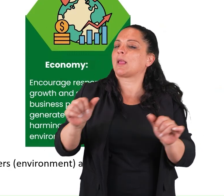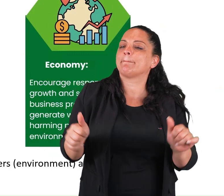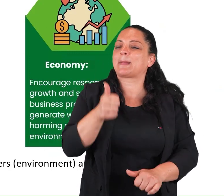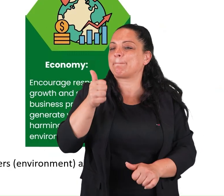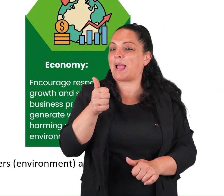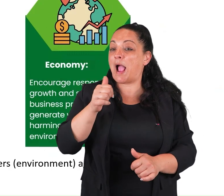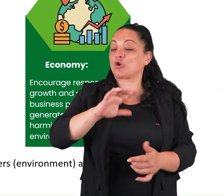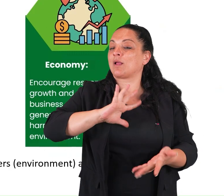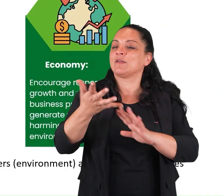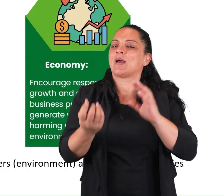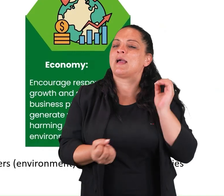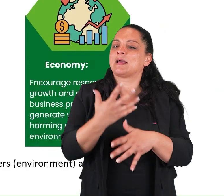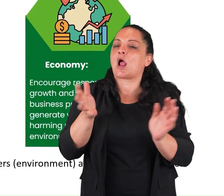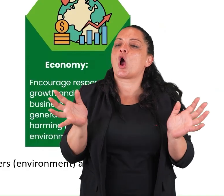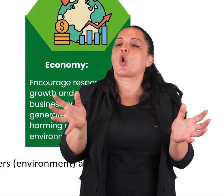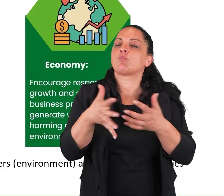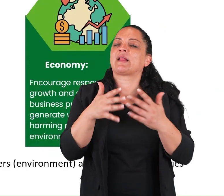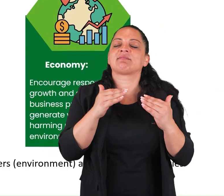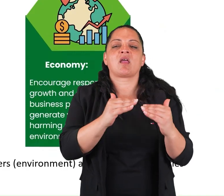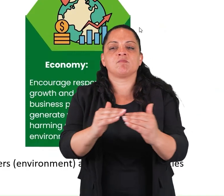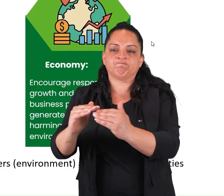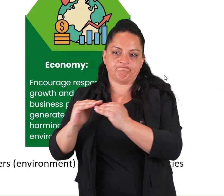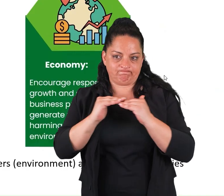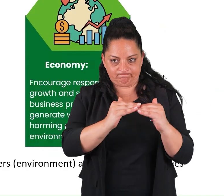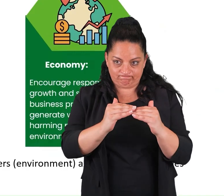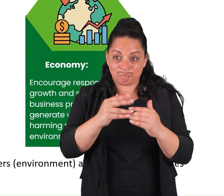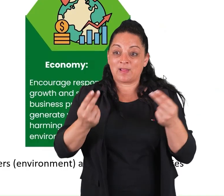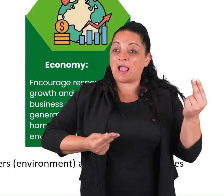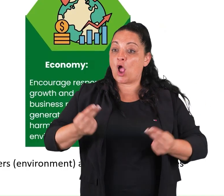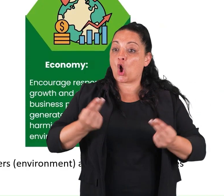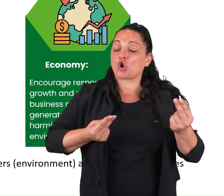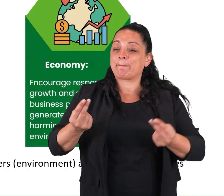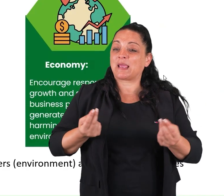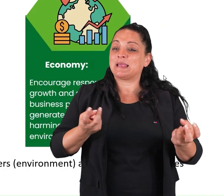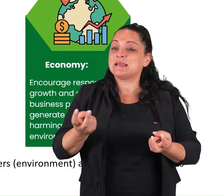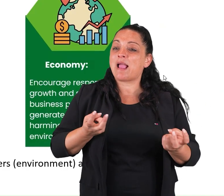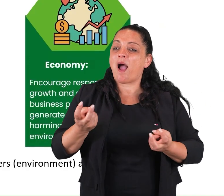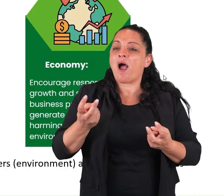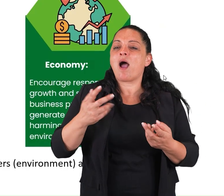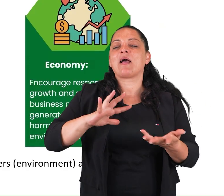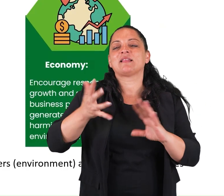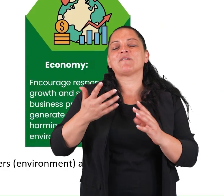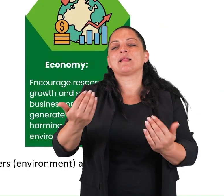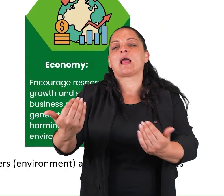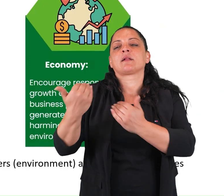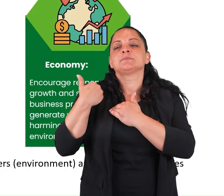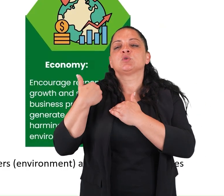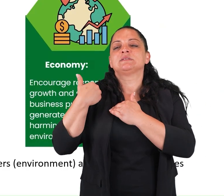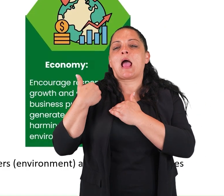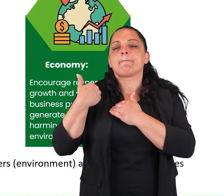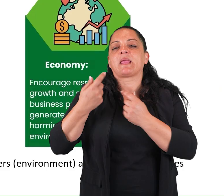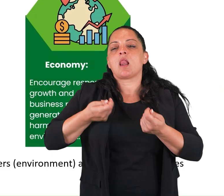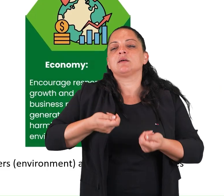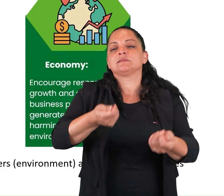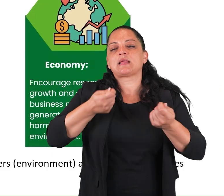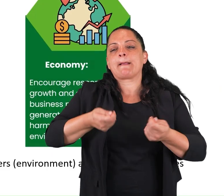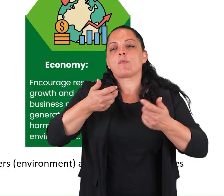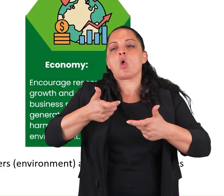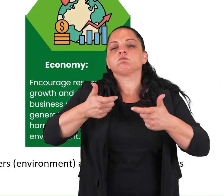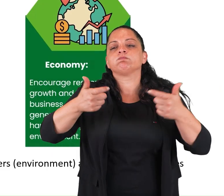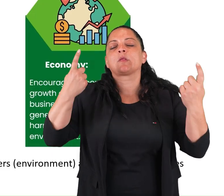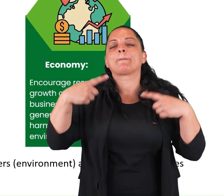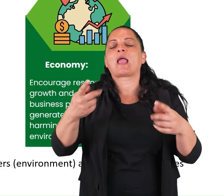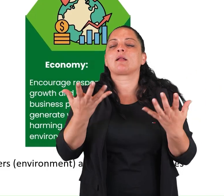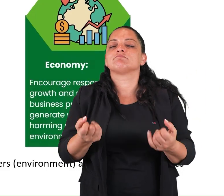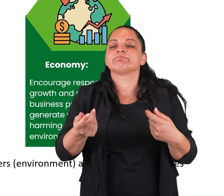needs, creating fair and resilient communities. And economy is encourage responsible